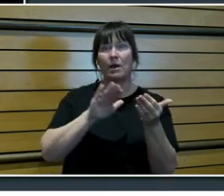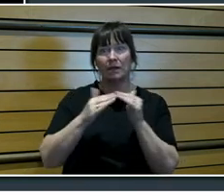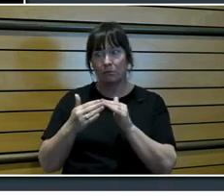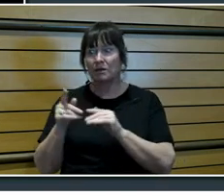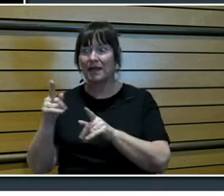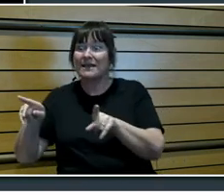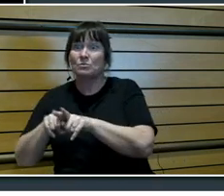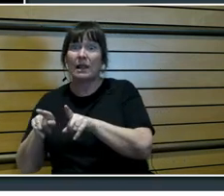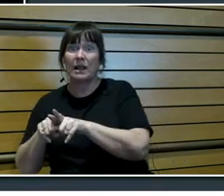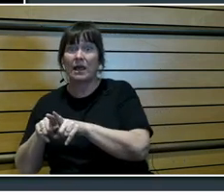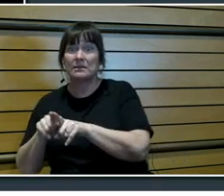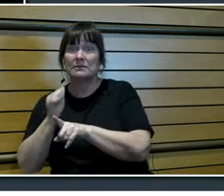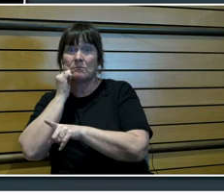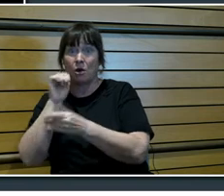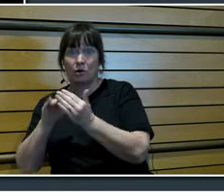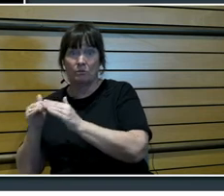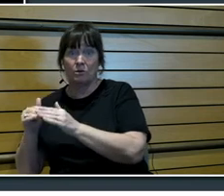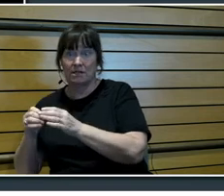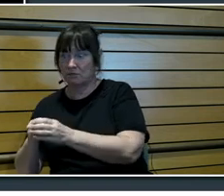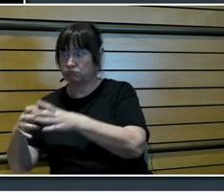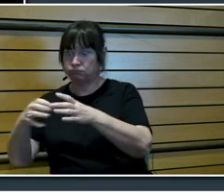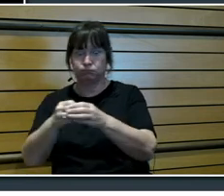within in the Māori community.